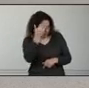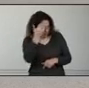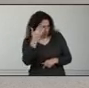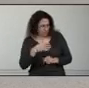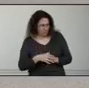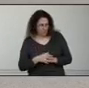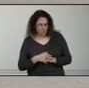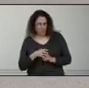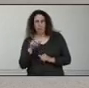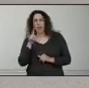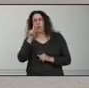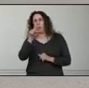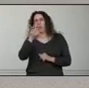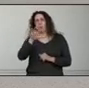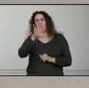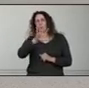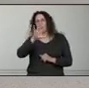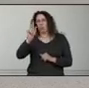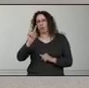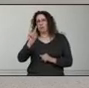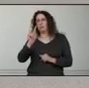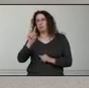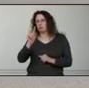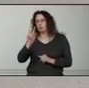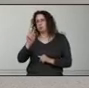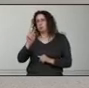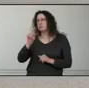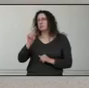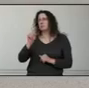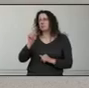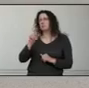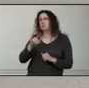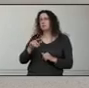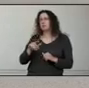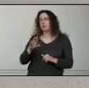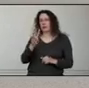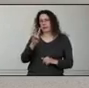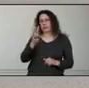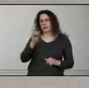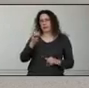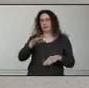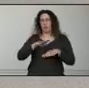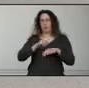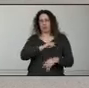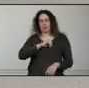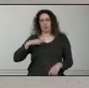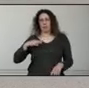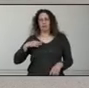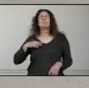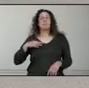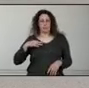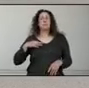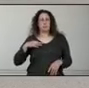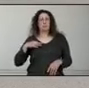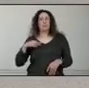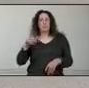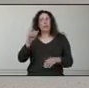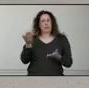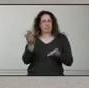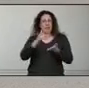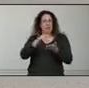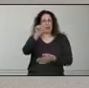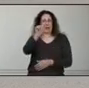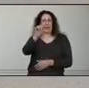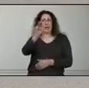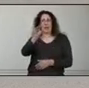It's 151. Is that the largest? 70 in the state. So yeah, it's Amberwood Gardens, I believe, has